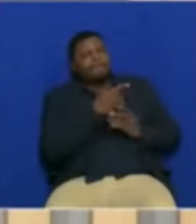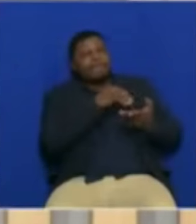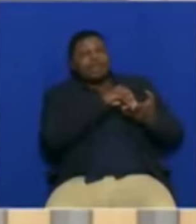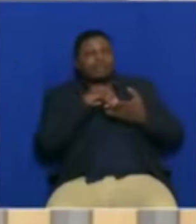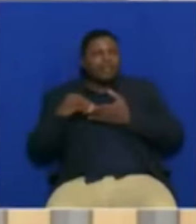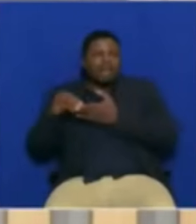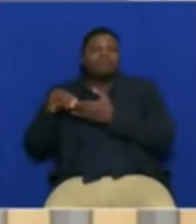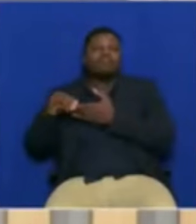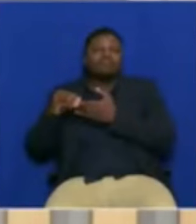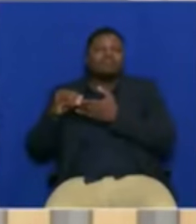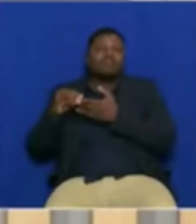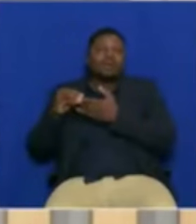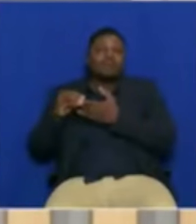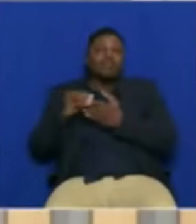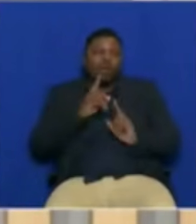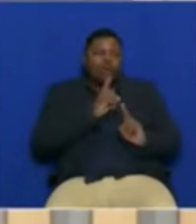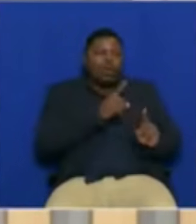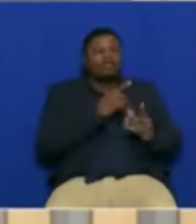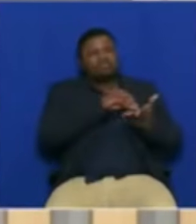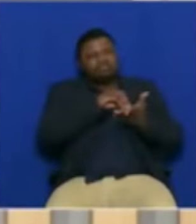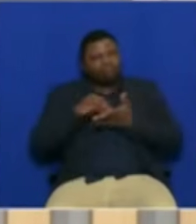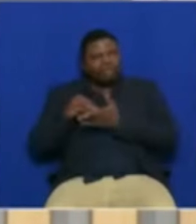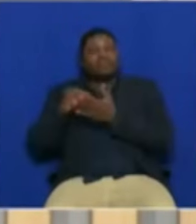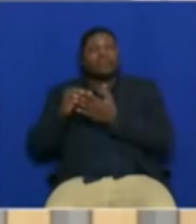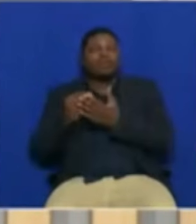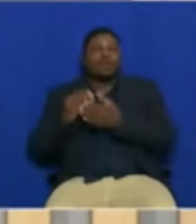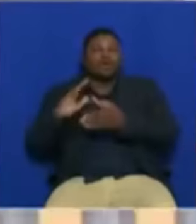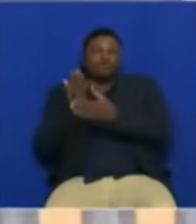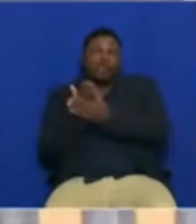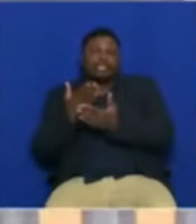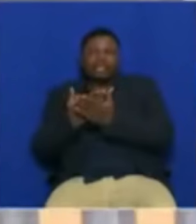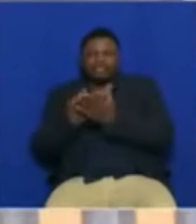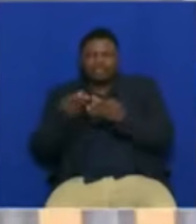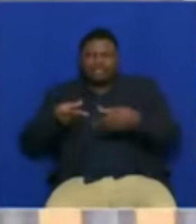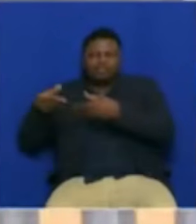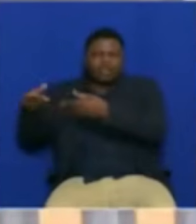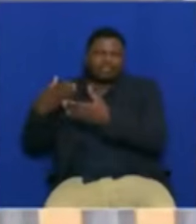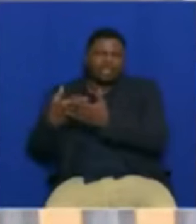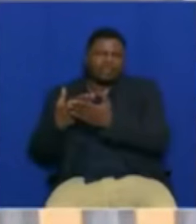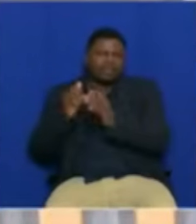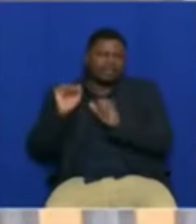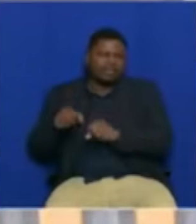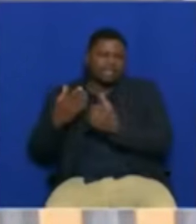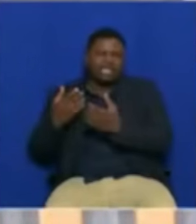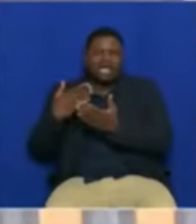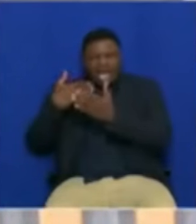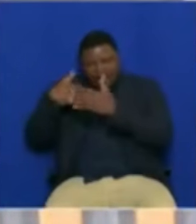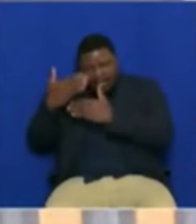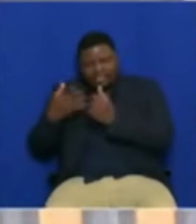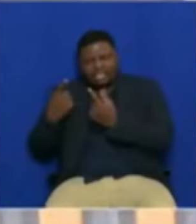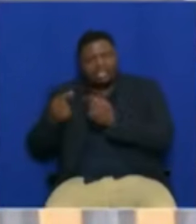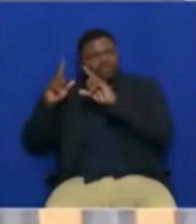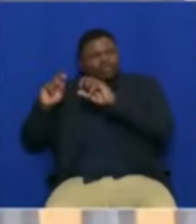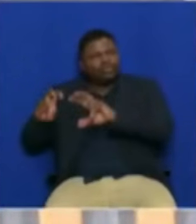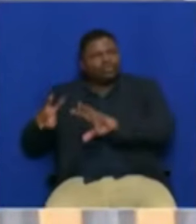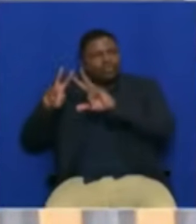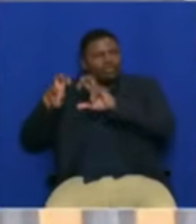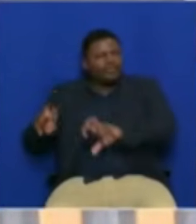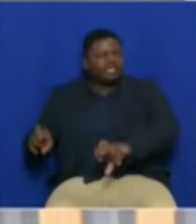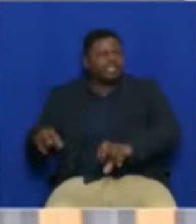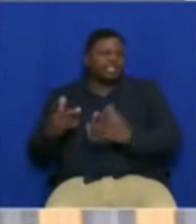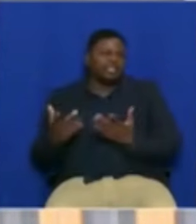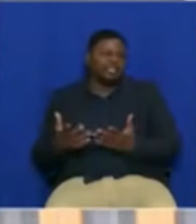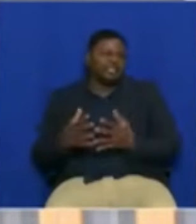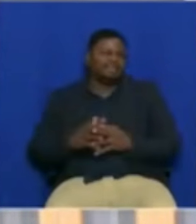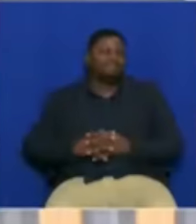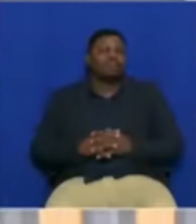fact. You're saying if the inspectorate had done its job, they would have found evidence